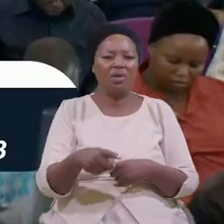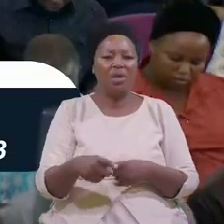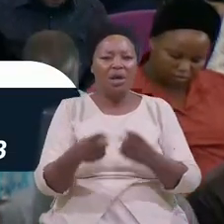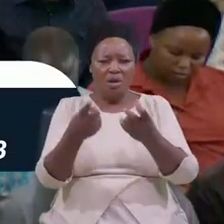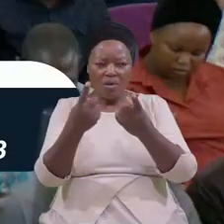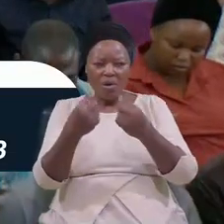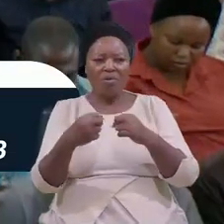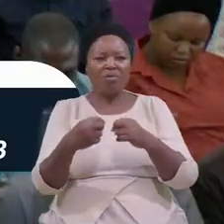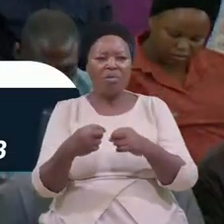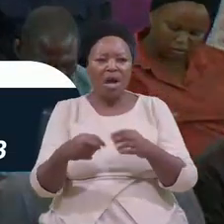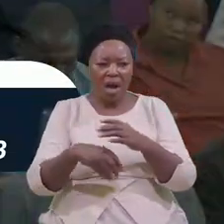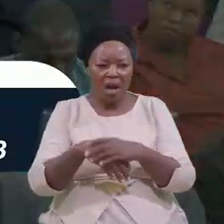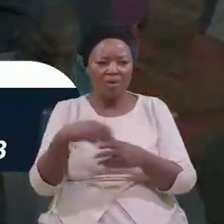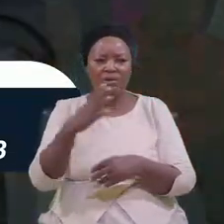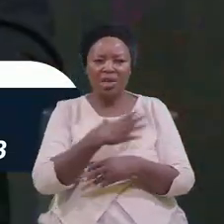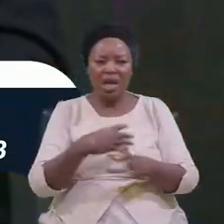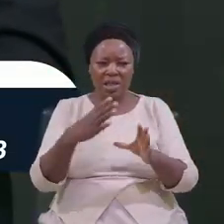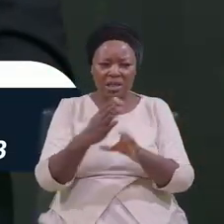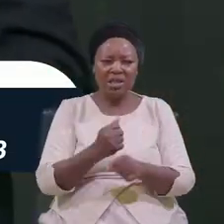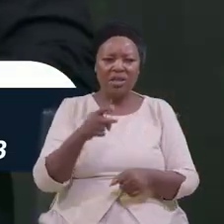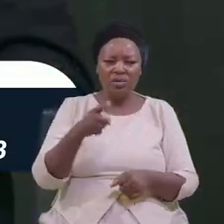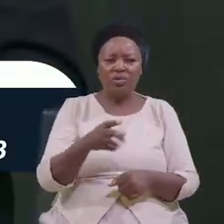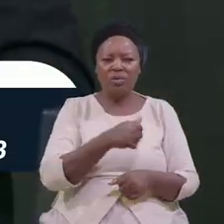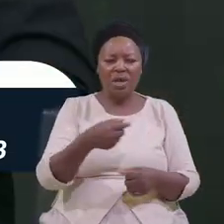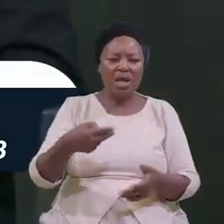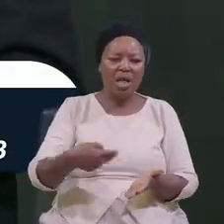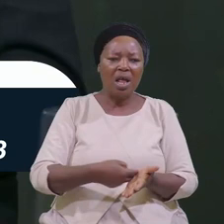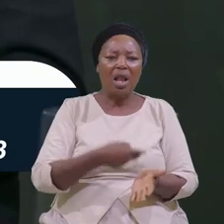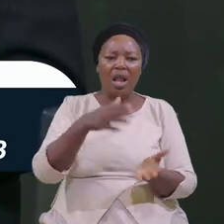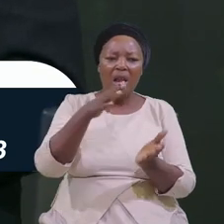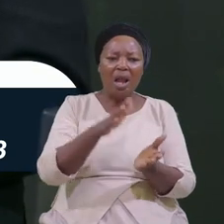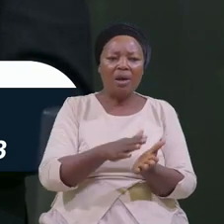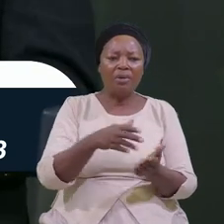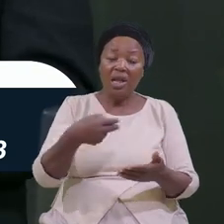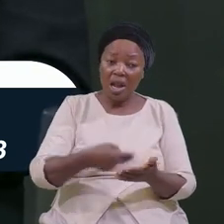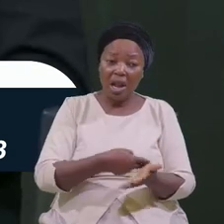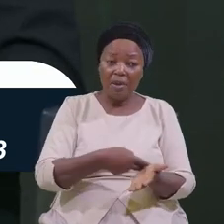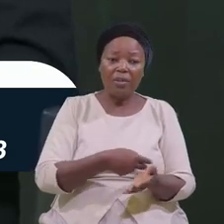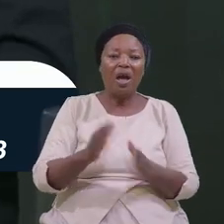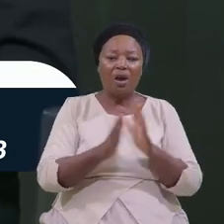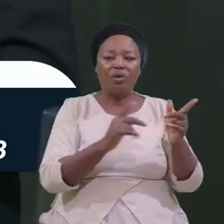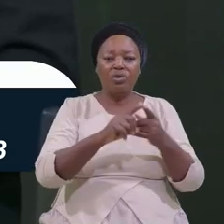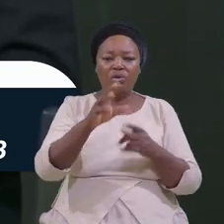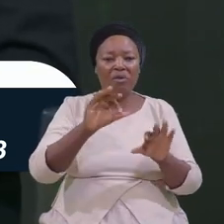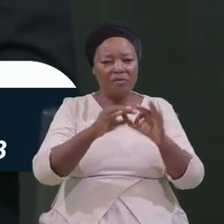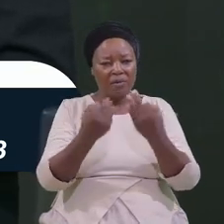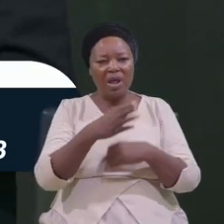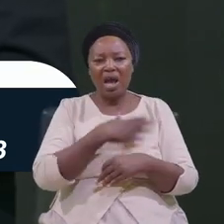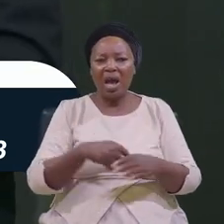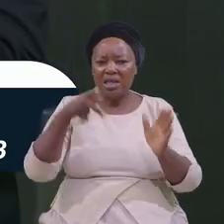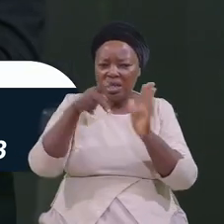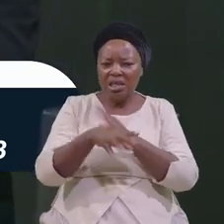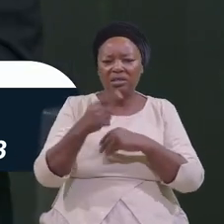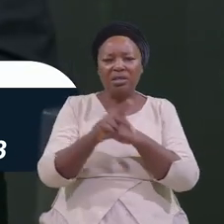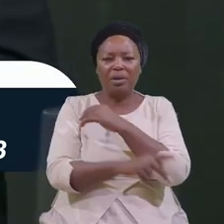draw out and take you a lamb according to your families, and kill the